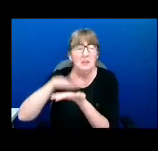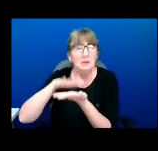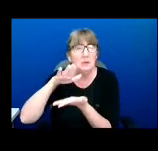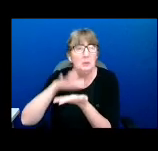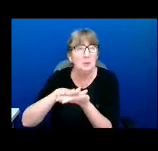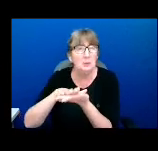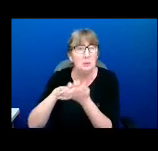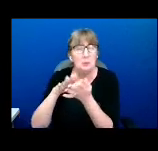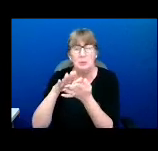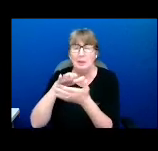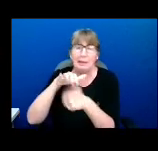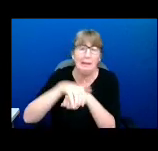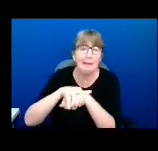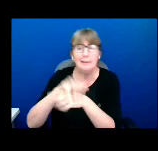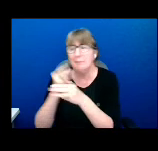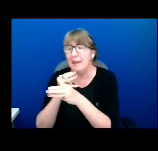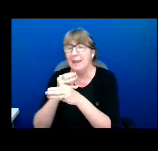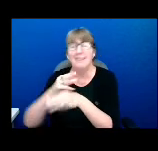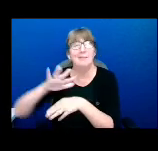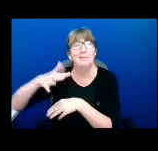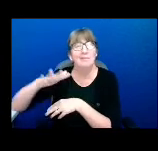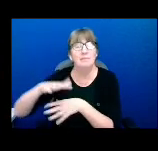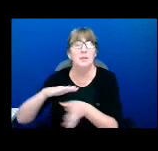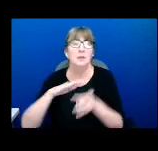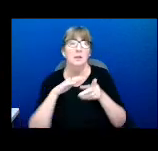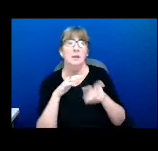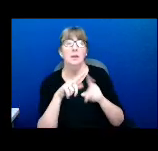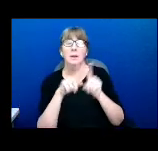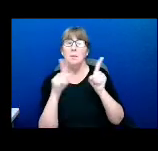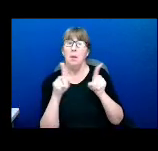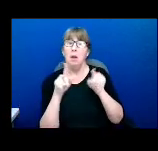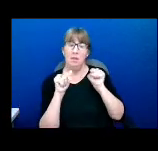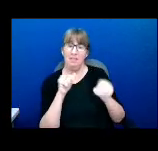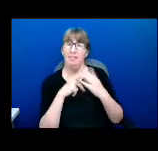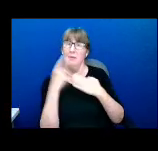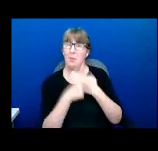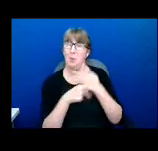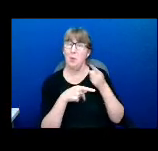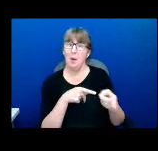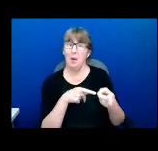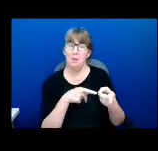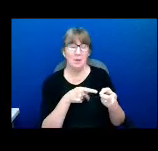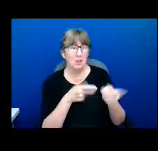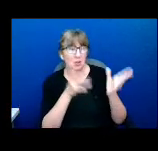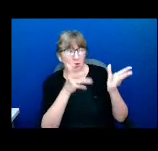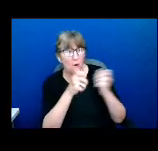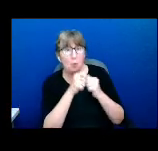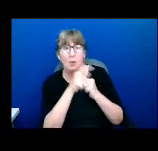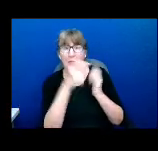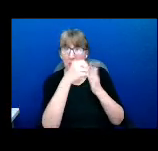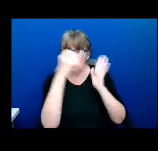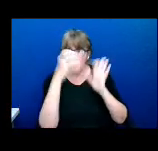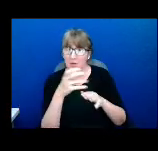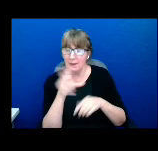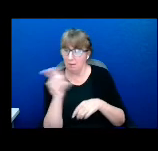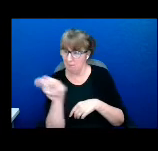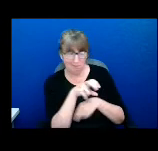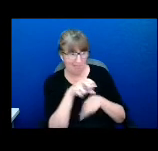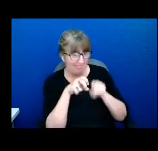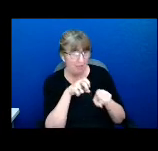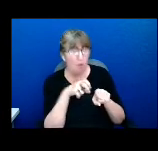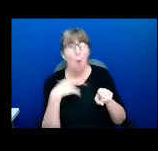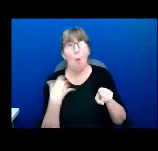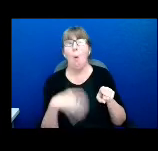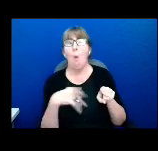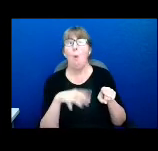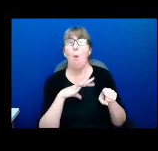they haven't found their way to shine. But our students that are participating in this program, like when you talk to them now, they'll say,